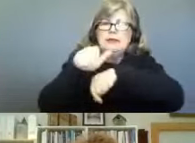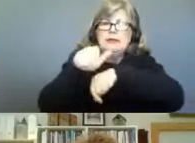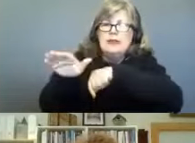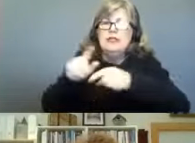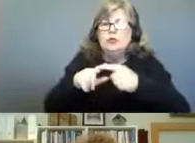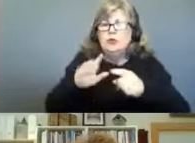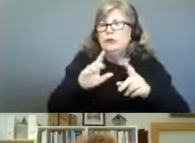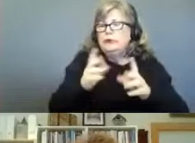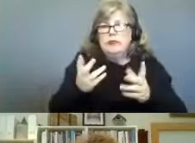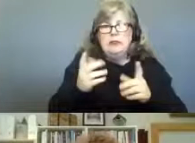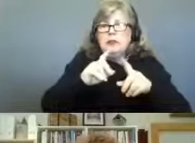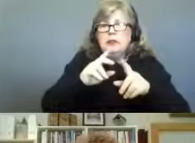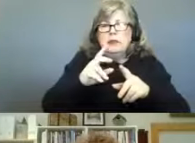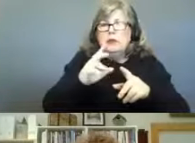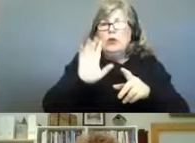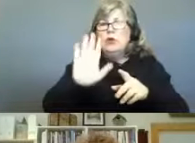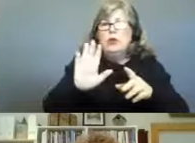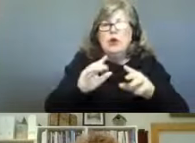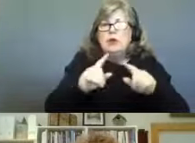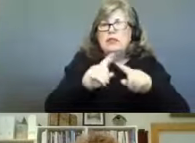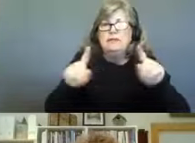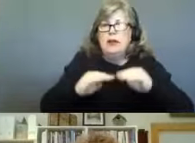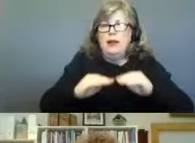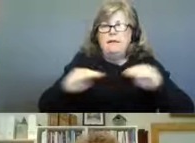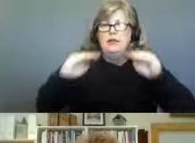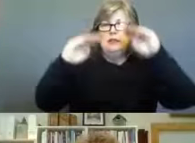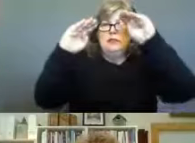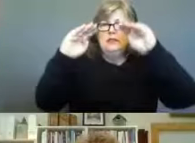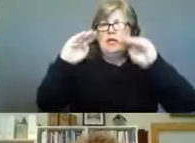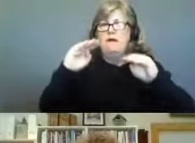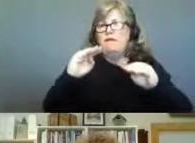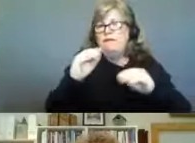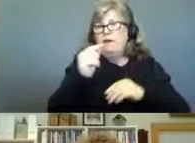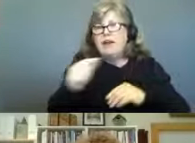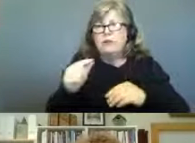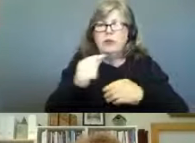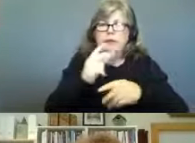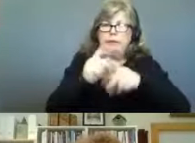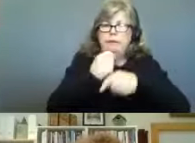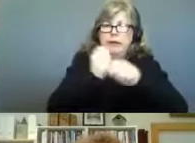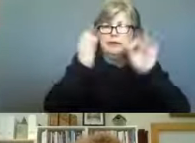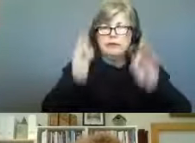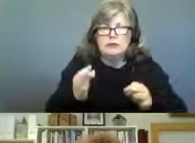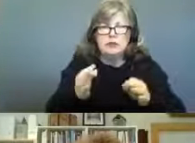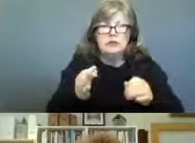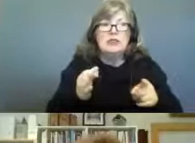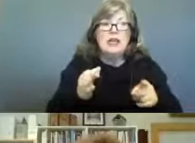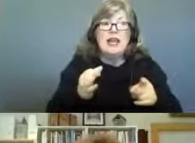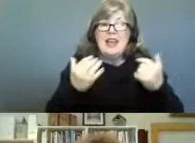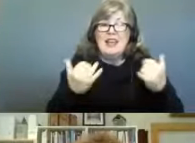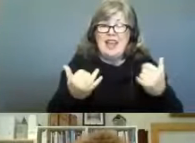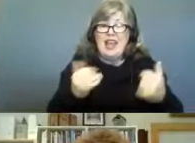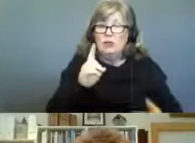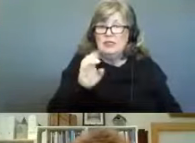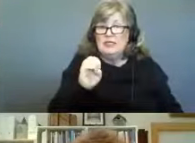your different levels of decision makers. One good time to do it is just coming up right now on December